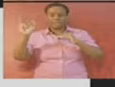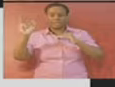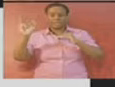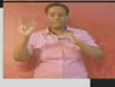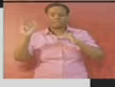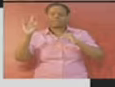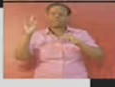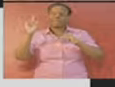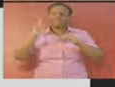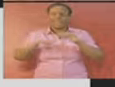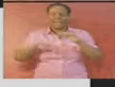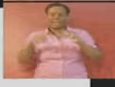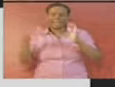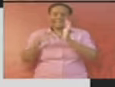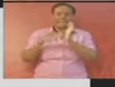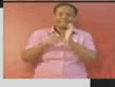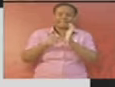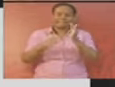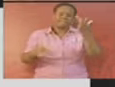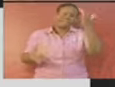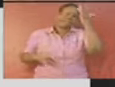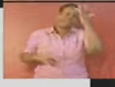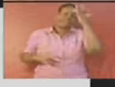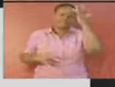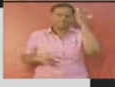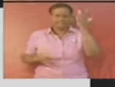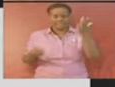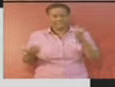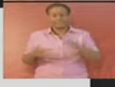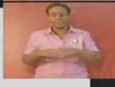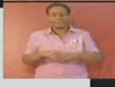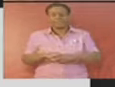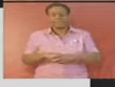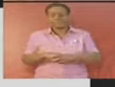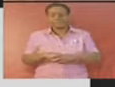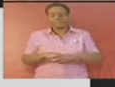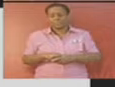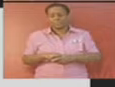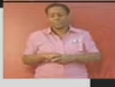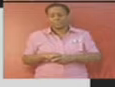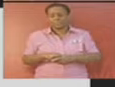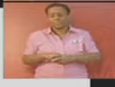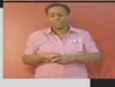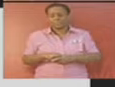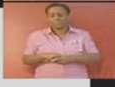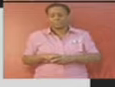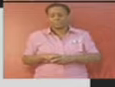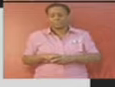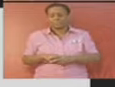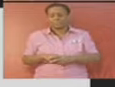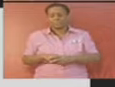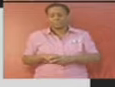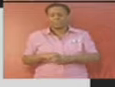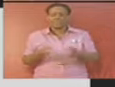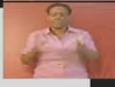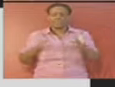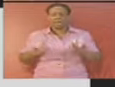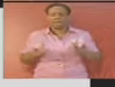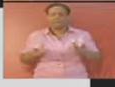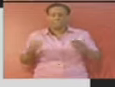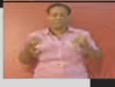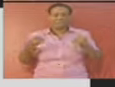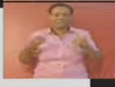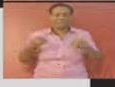that immune response receives a certain threshold, the person is said to be immunized or achieves immunization.